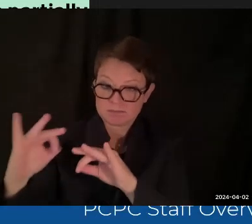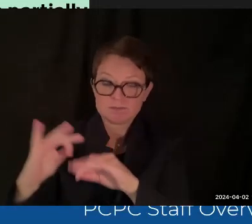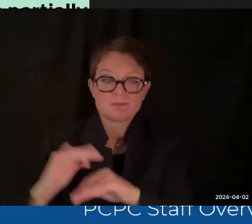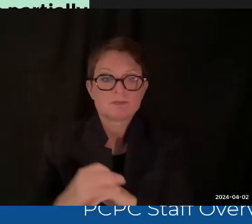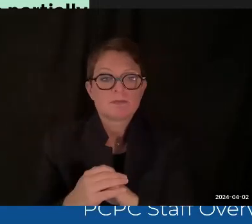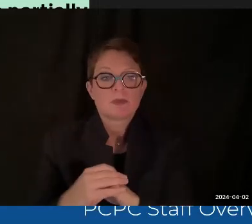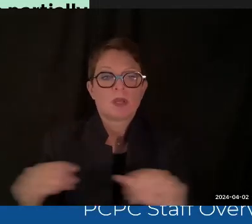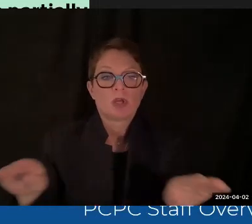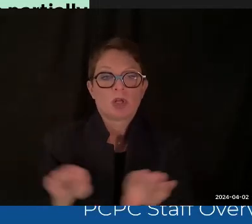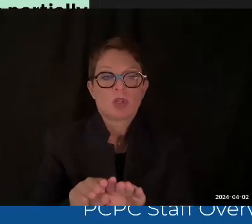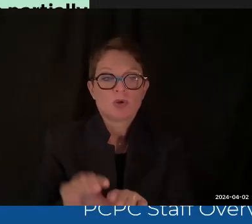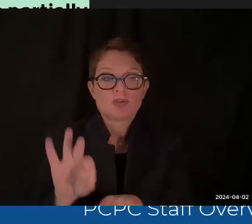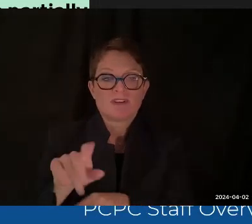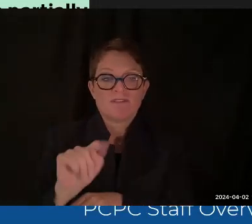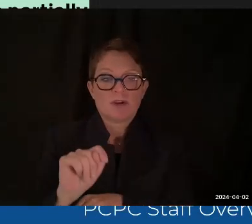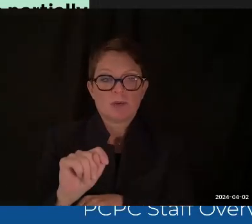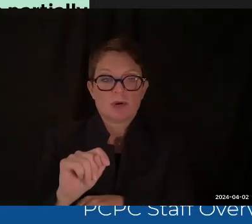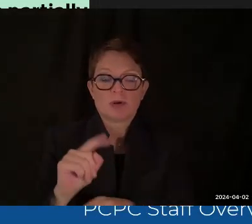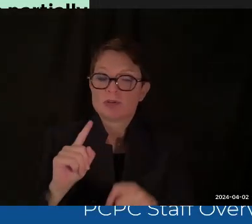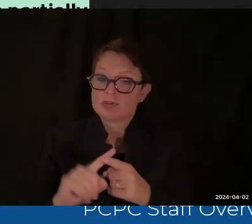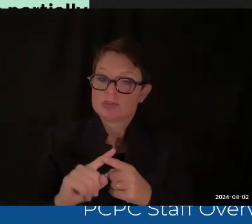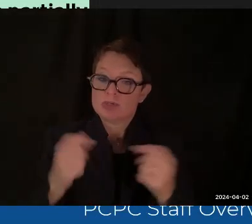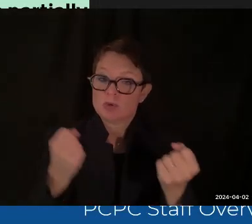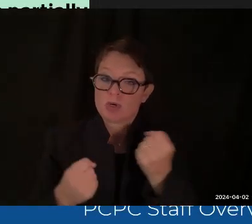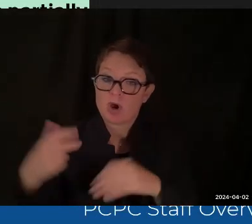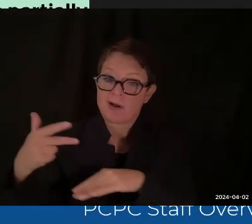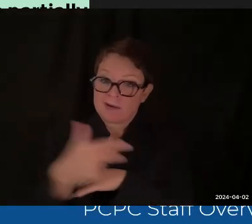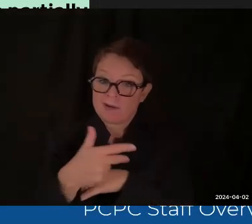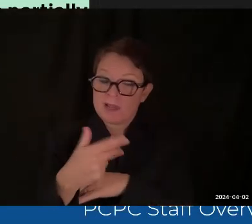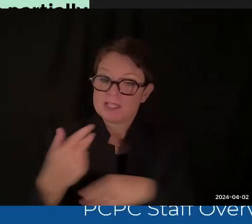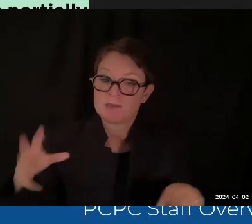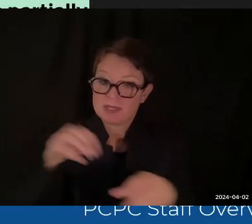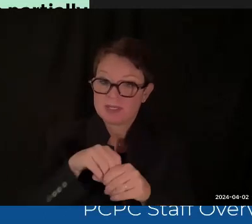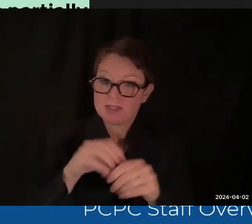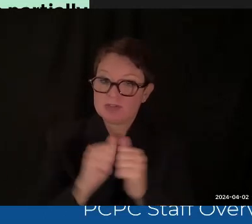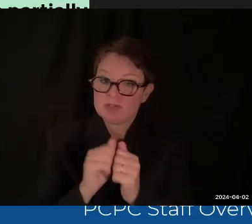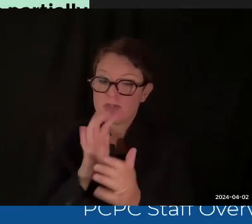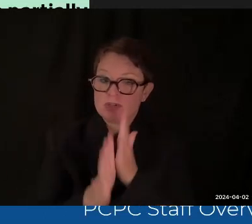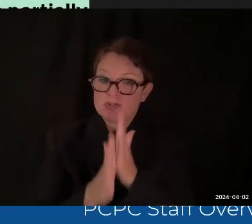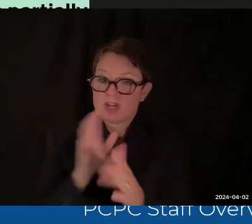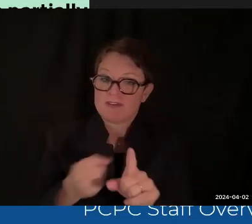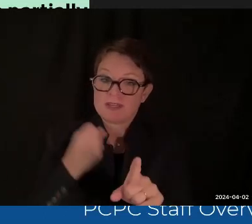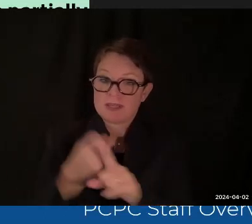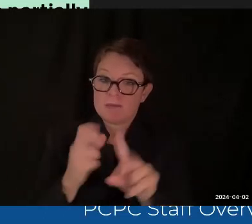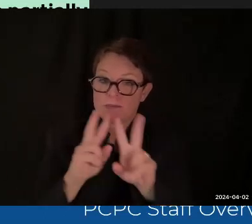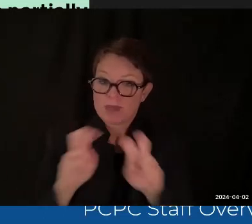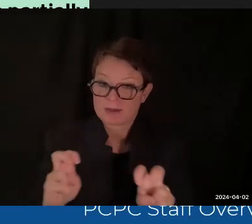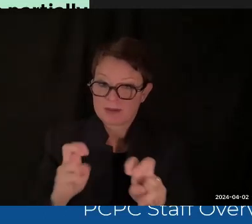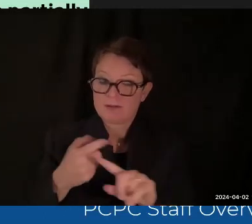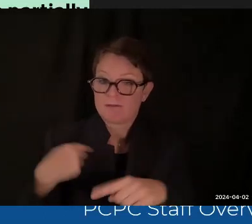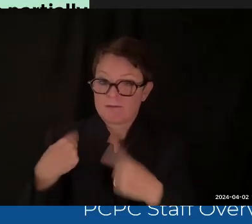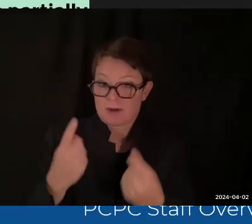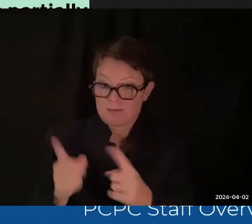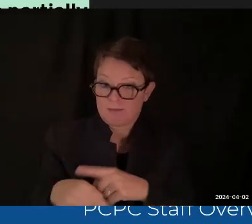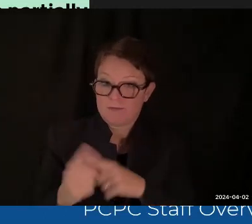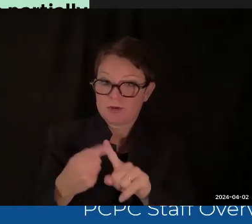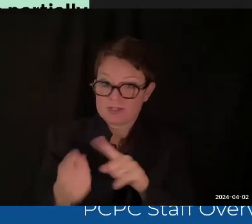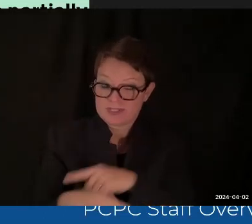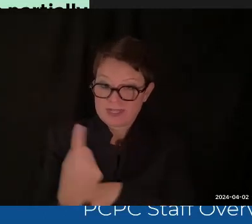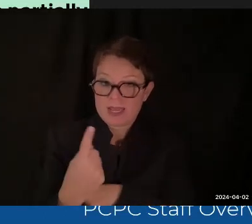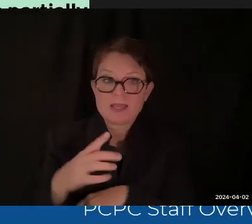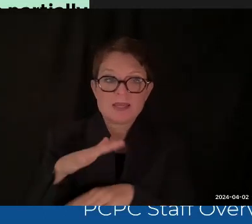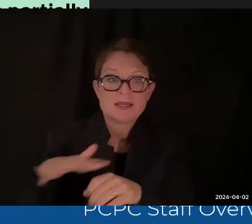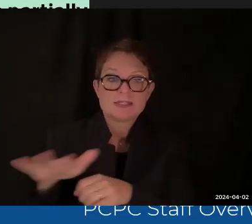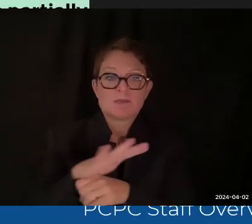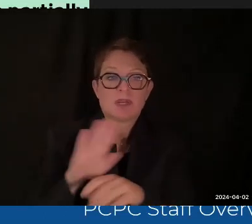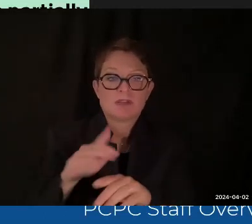The closure of Filbert Street to automobile traffic has been incorporated into the traffic impact study analysis from day one. This space will be open